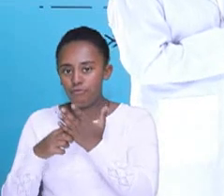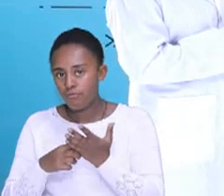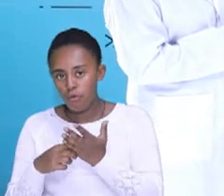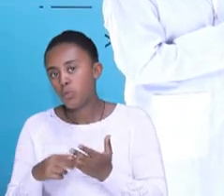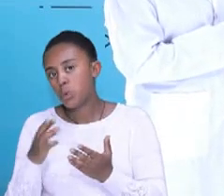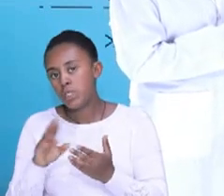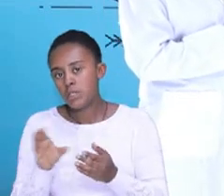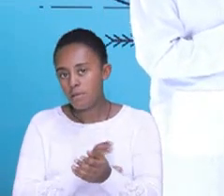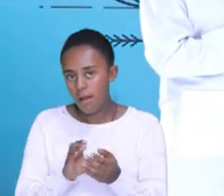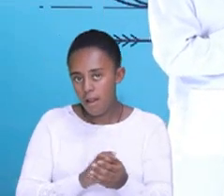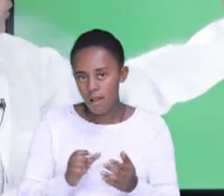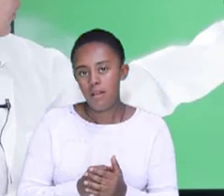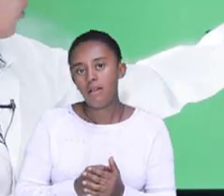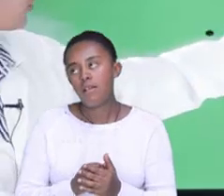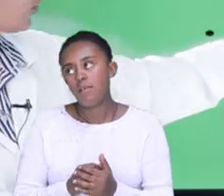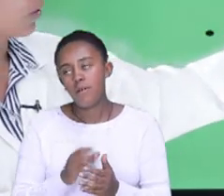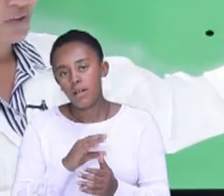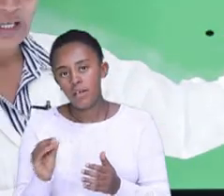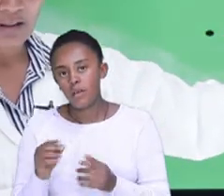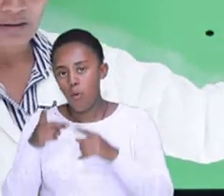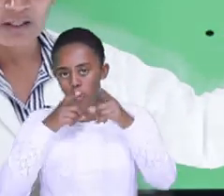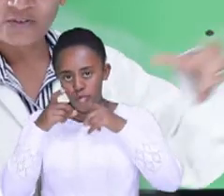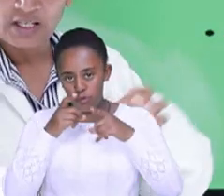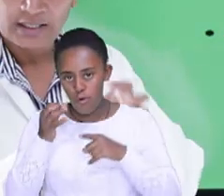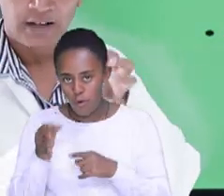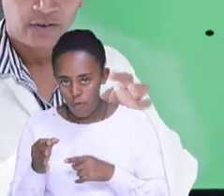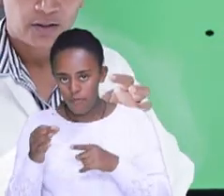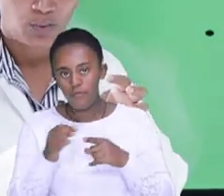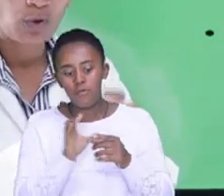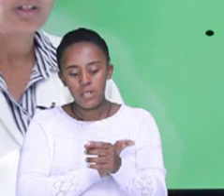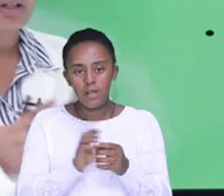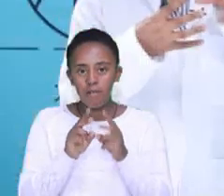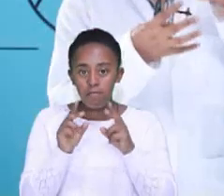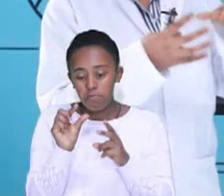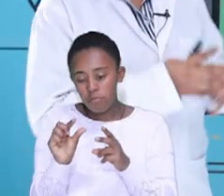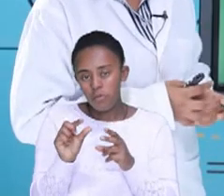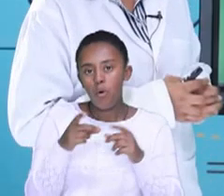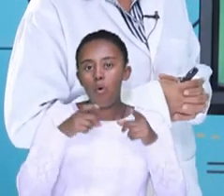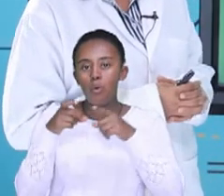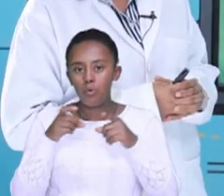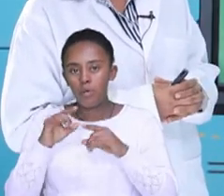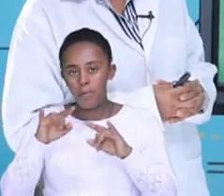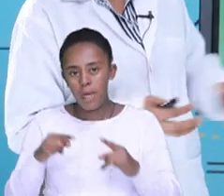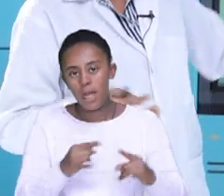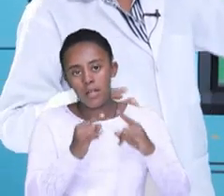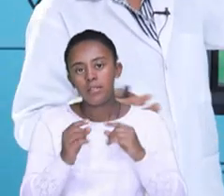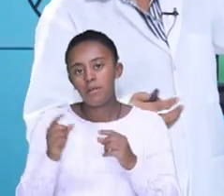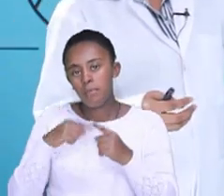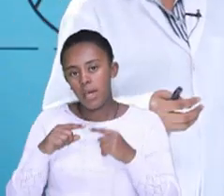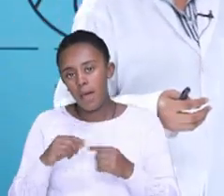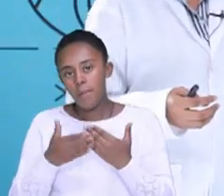within cells, and control of cell. If cells are very small, controlling mechanism become